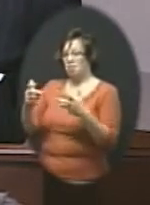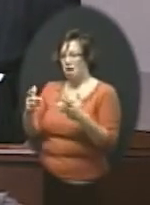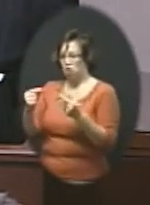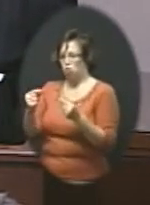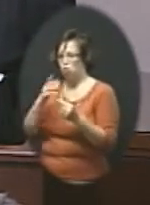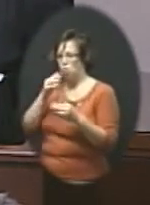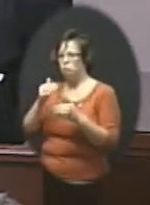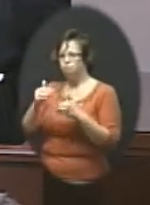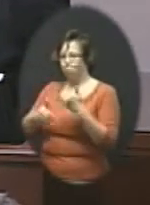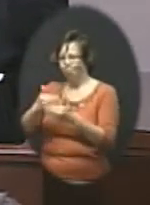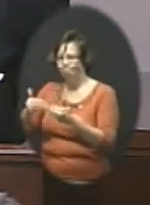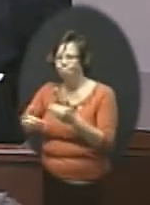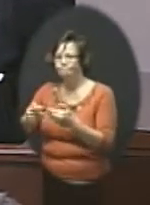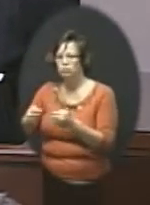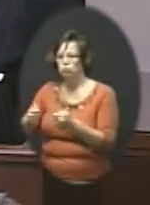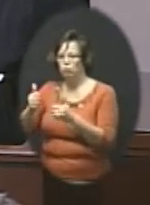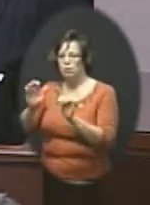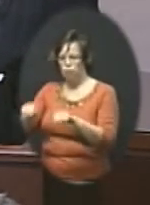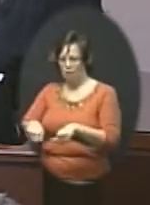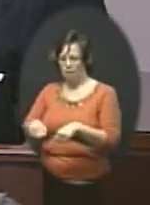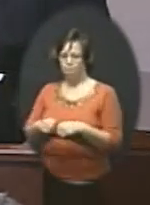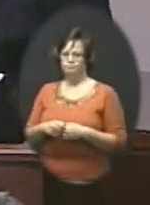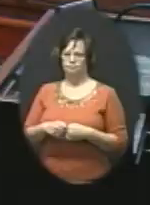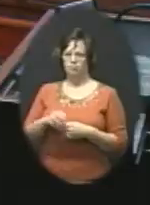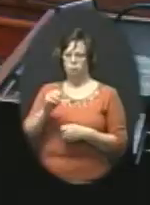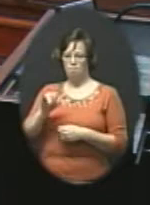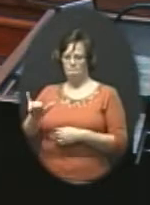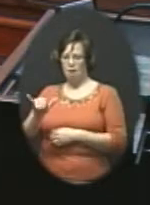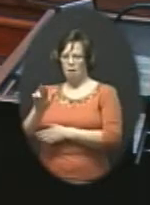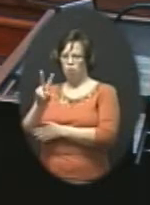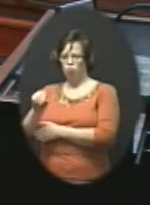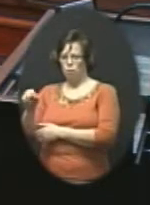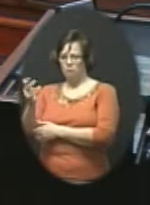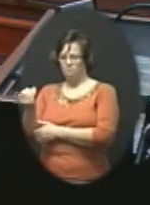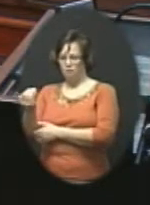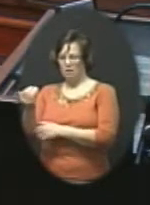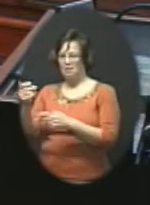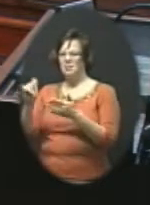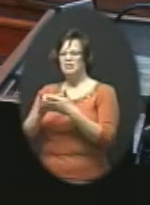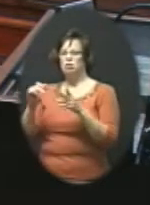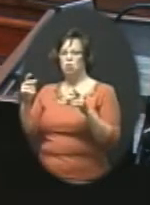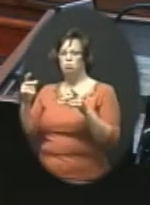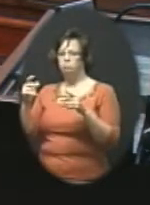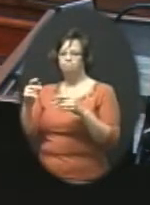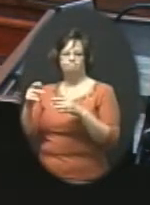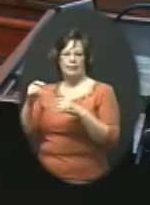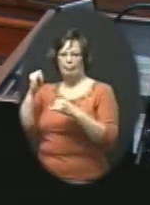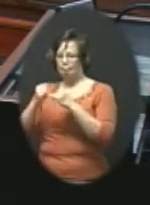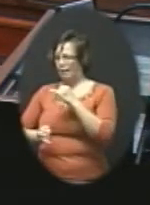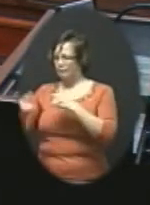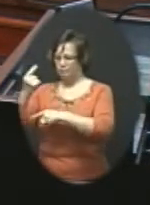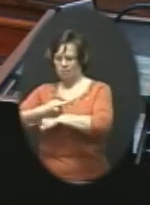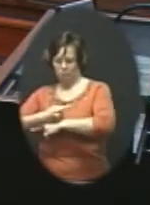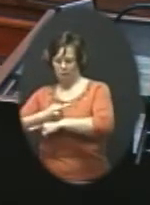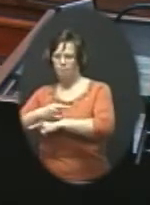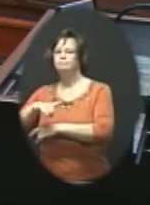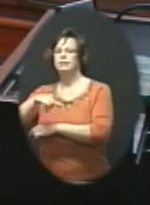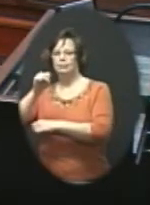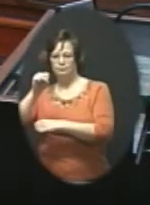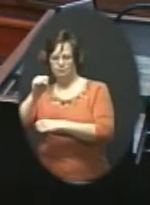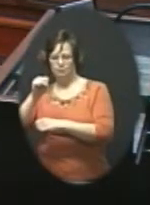going to step it out just as quickly as we can. Okay, so May 15 is the worst case scenario. The worst case scenario. Okay, so we're